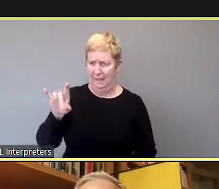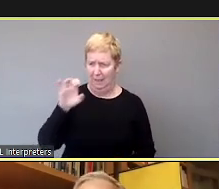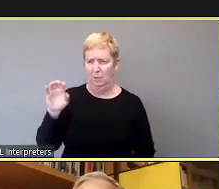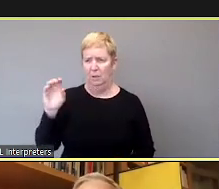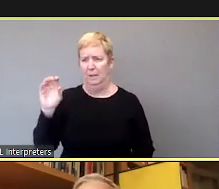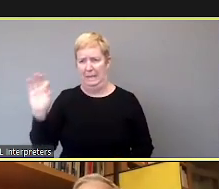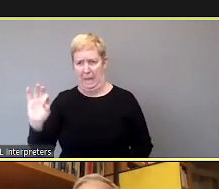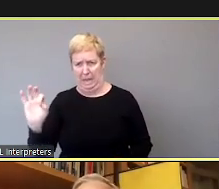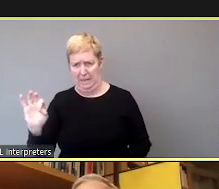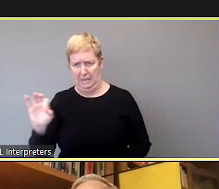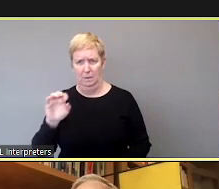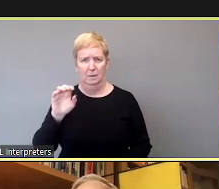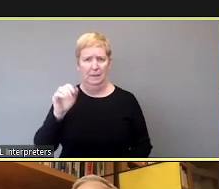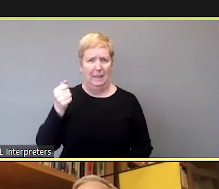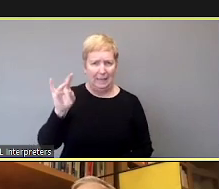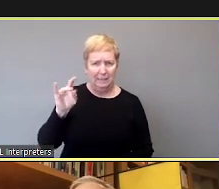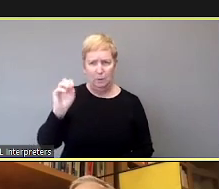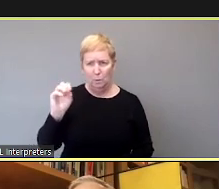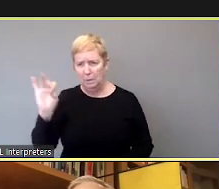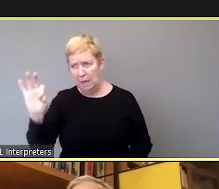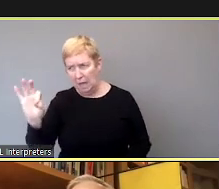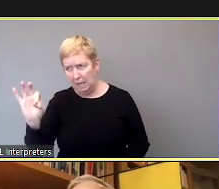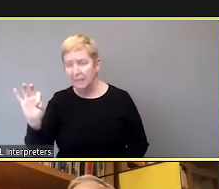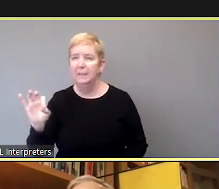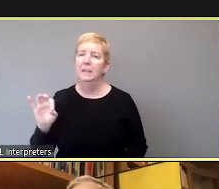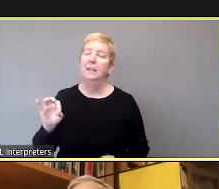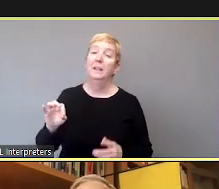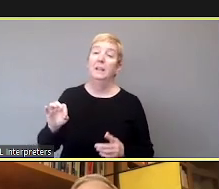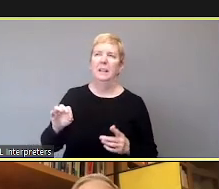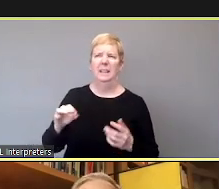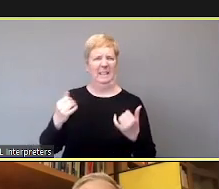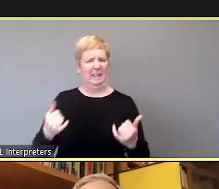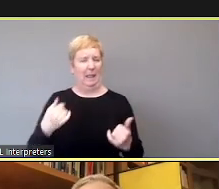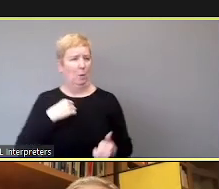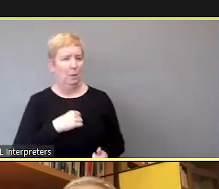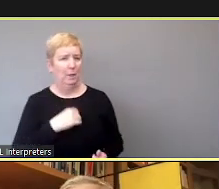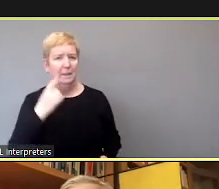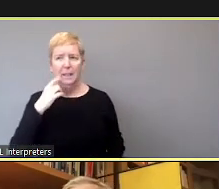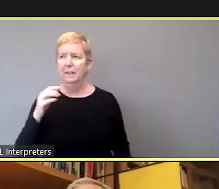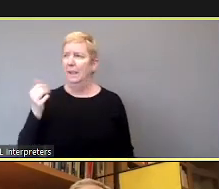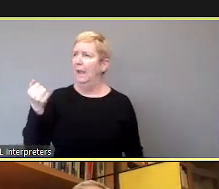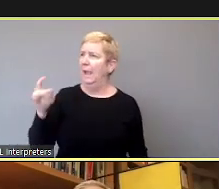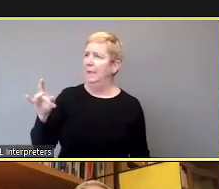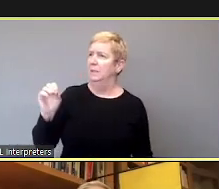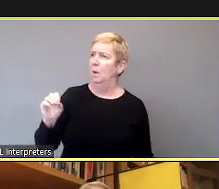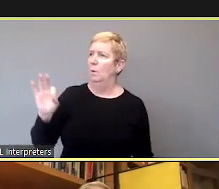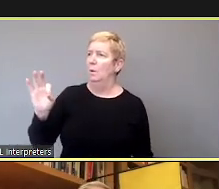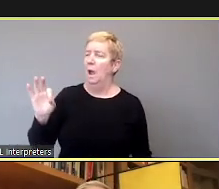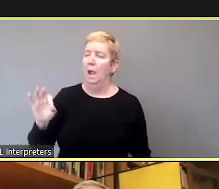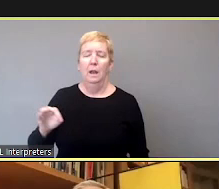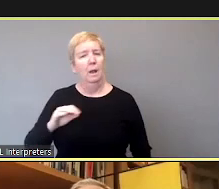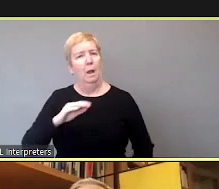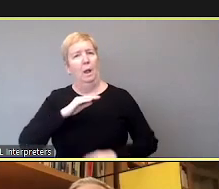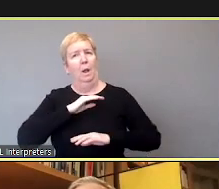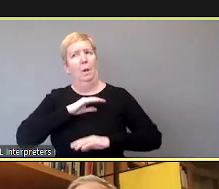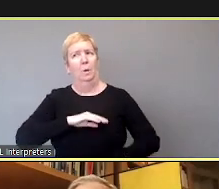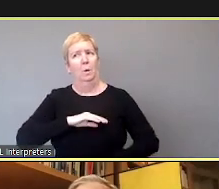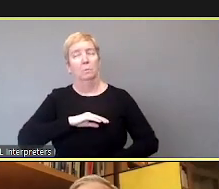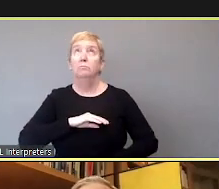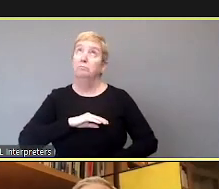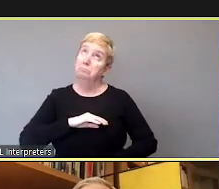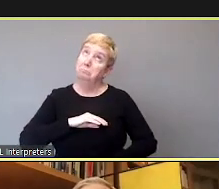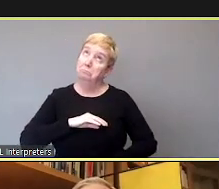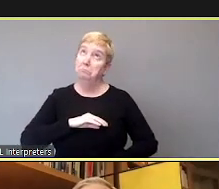the point in our pandemic history where we think 1,809 is a relief. So there's something to that. If you look to the case